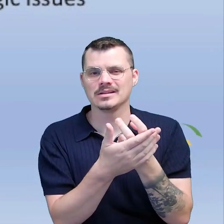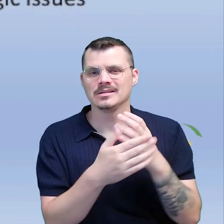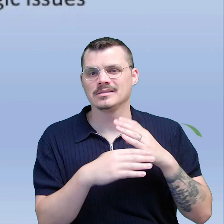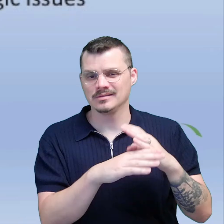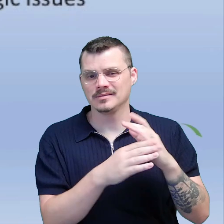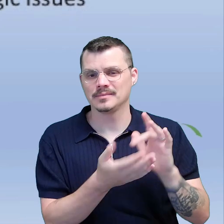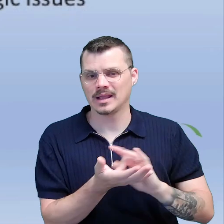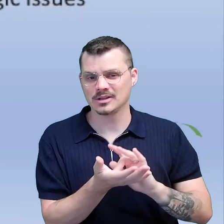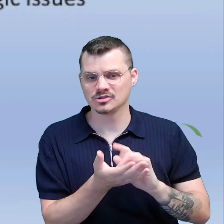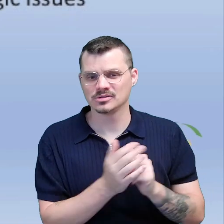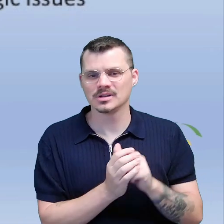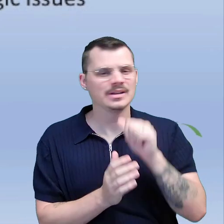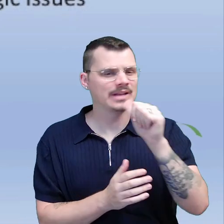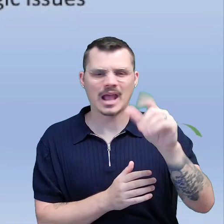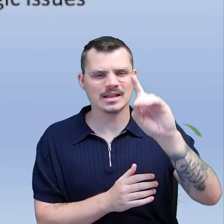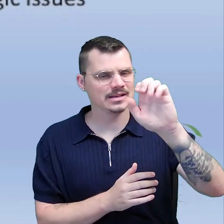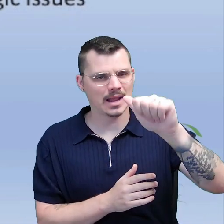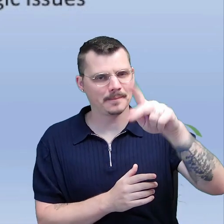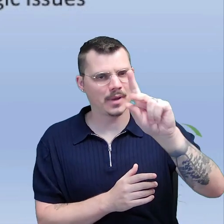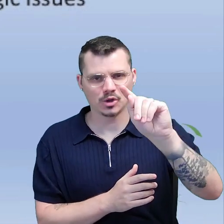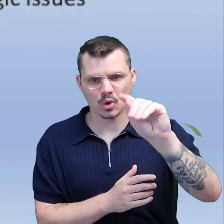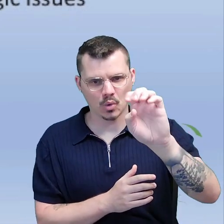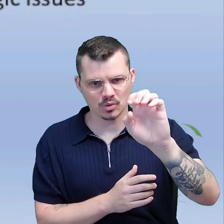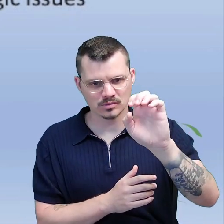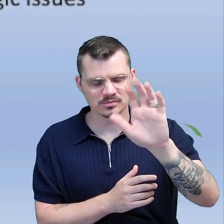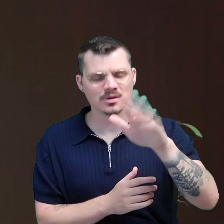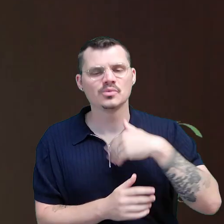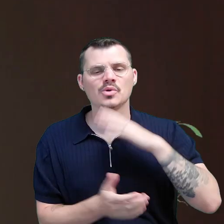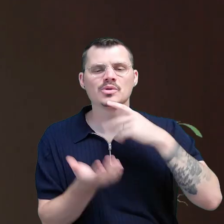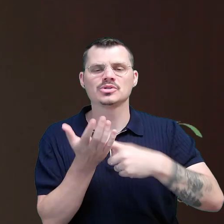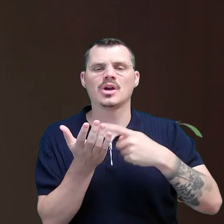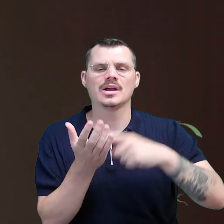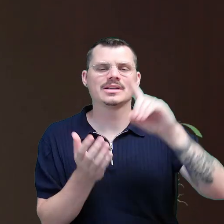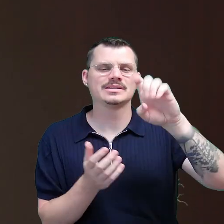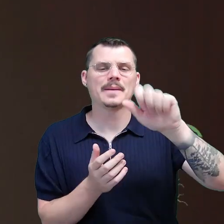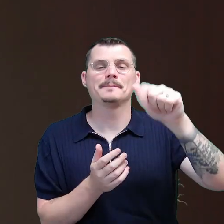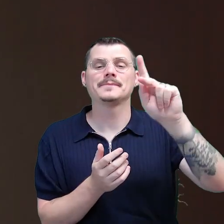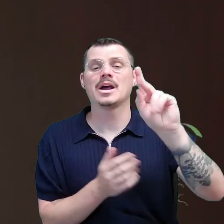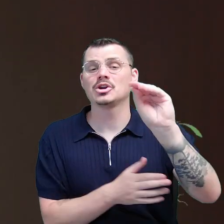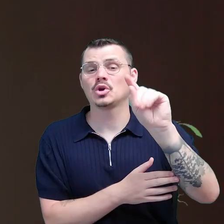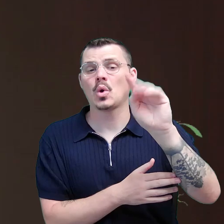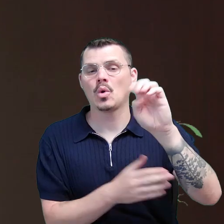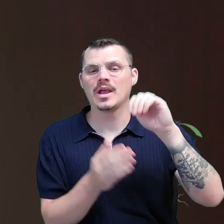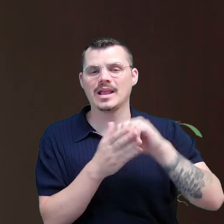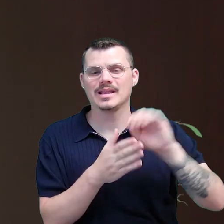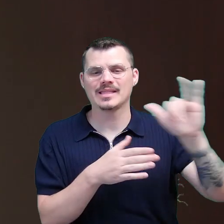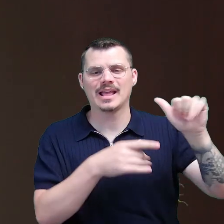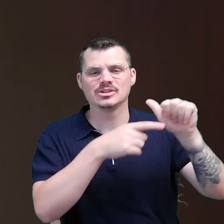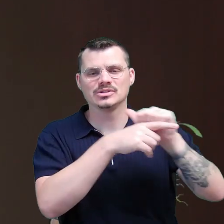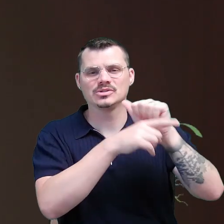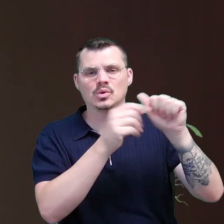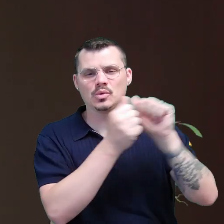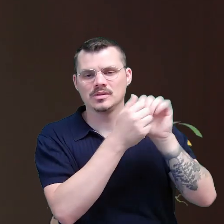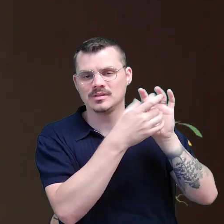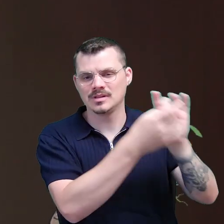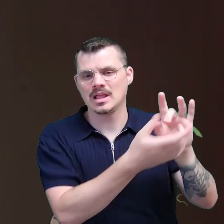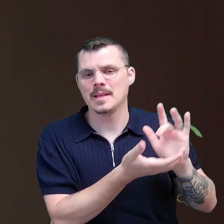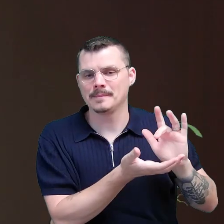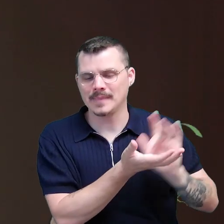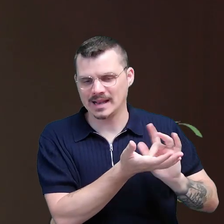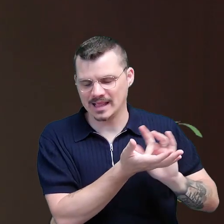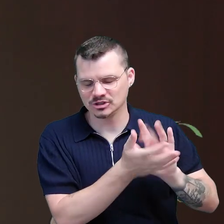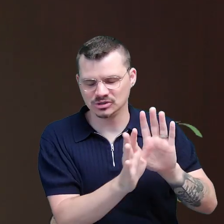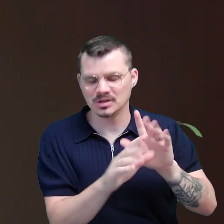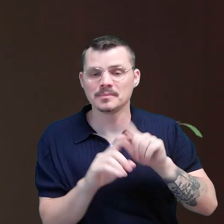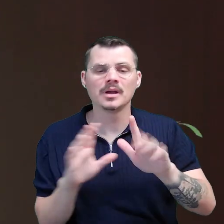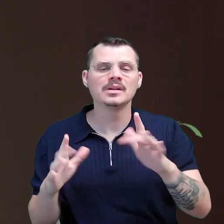medications, not Depakote, by the way. We'll talk about Depakote in the seminar on medications.